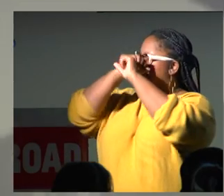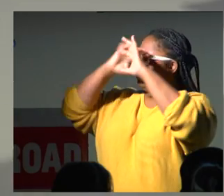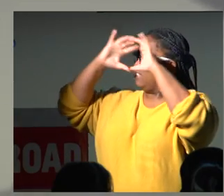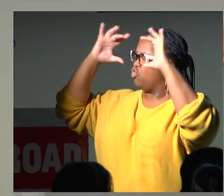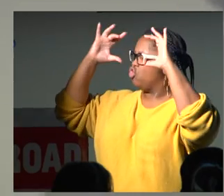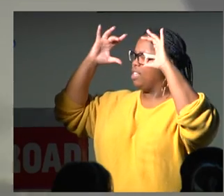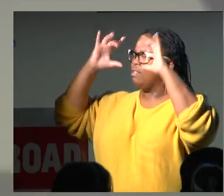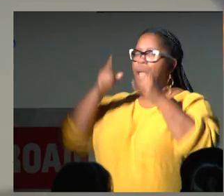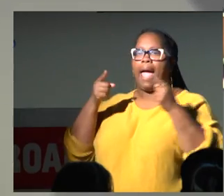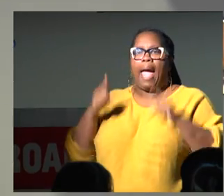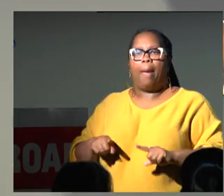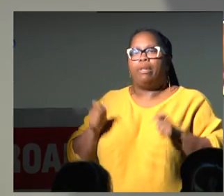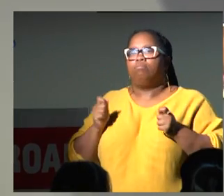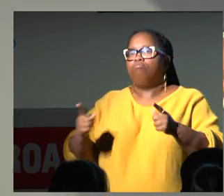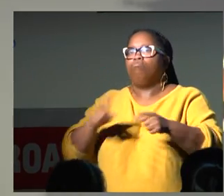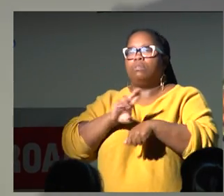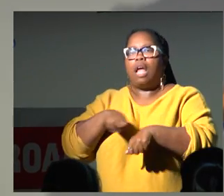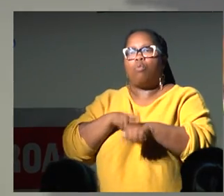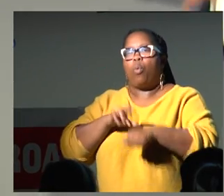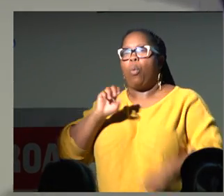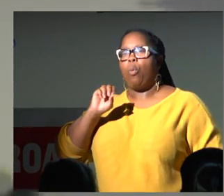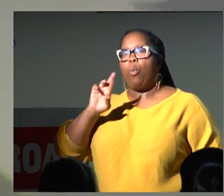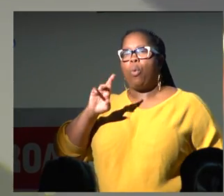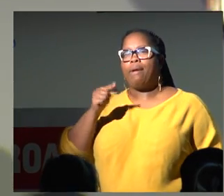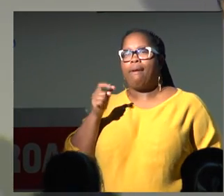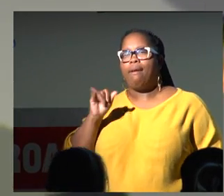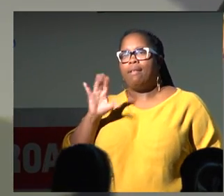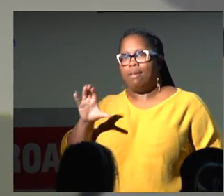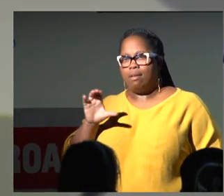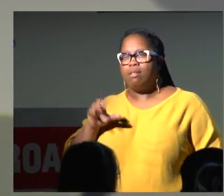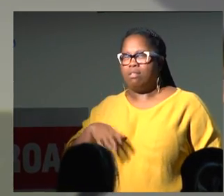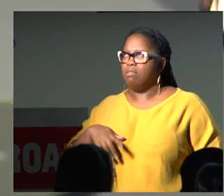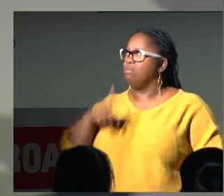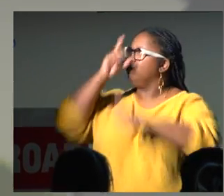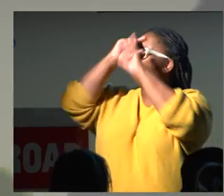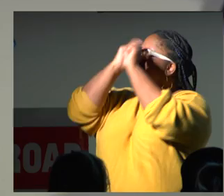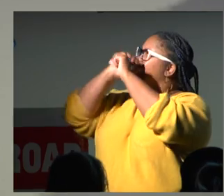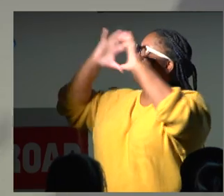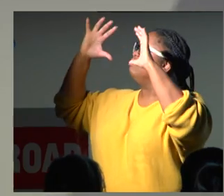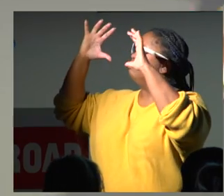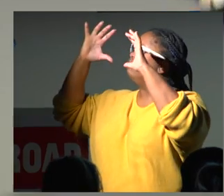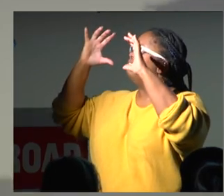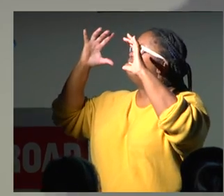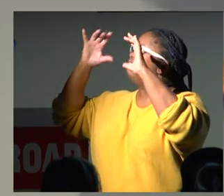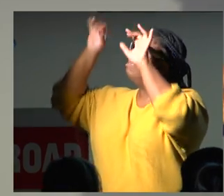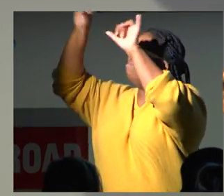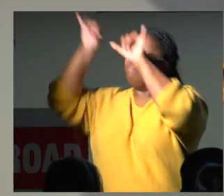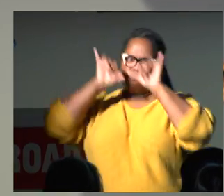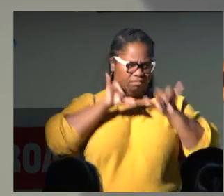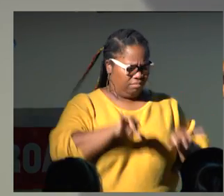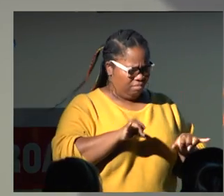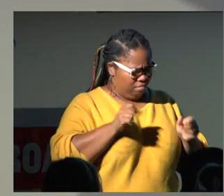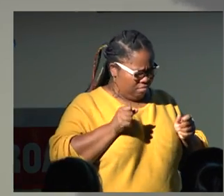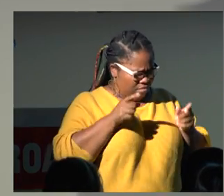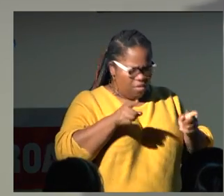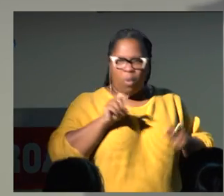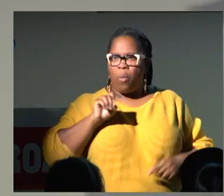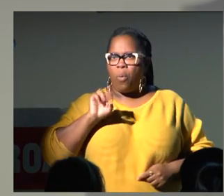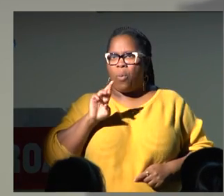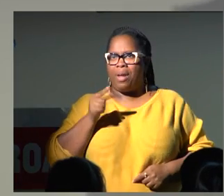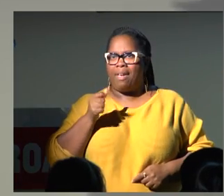an organic fashion, you mm-hmm. see. So to make the work, it too has to be carried out in an organic fashion. And